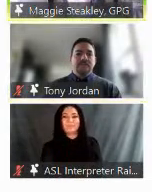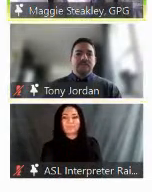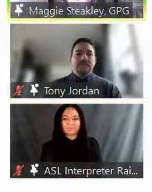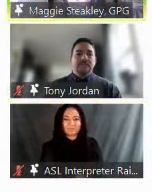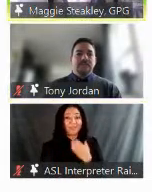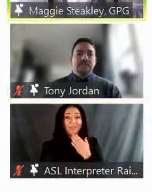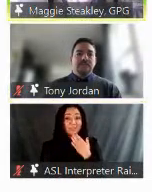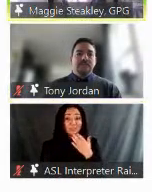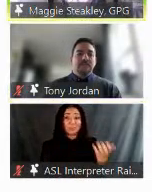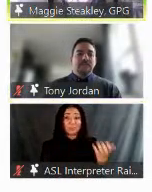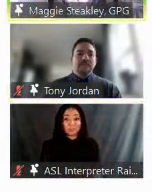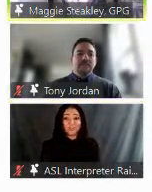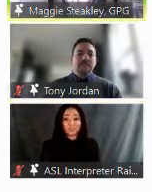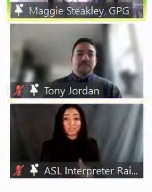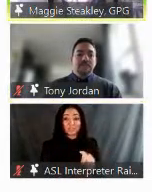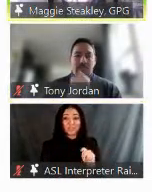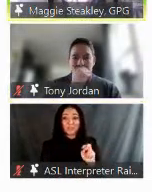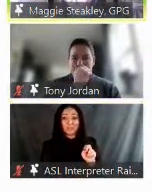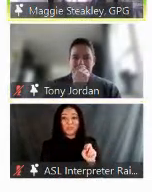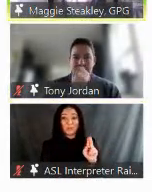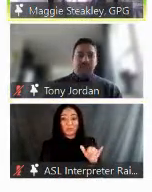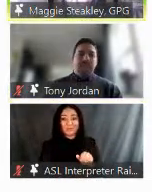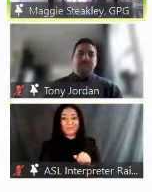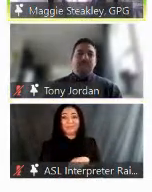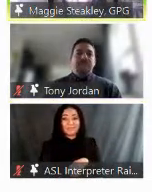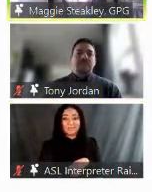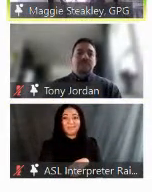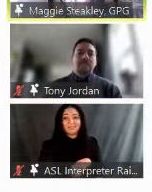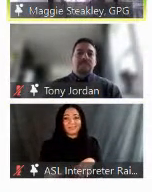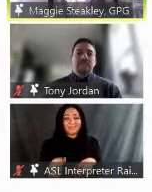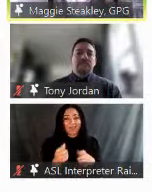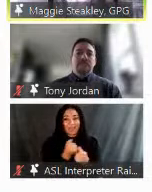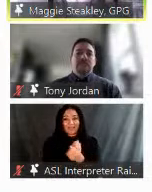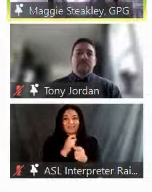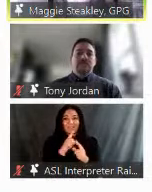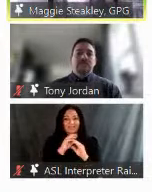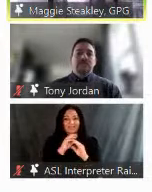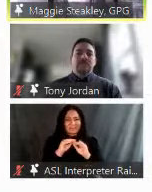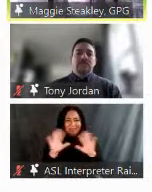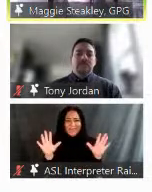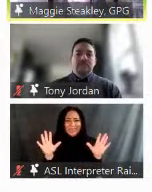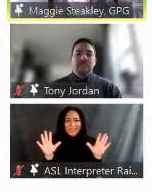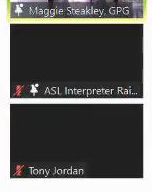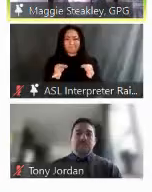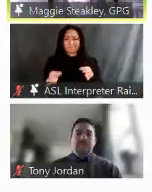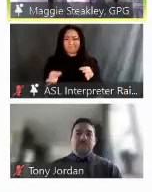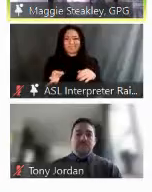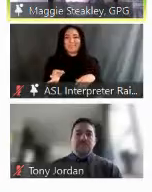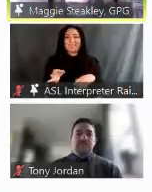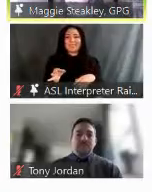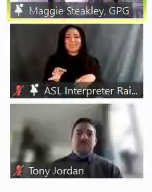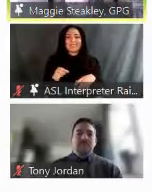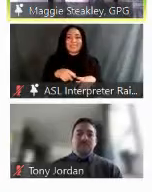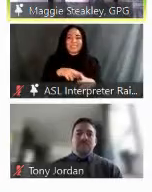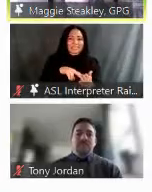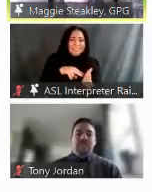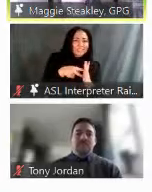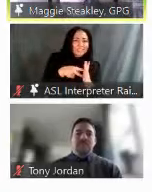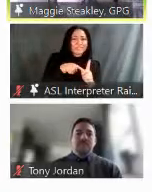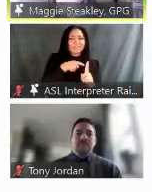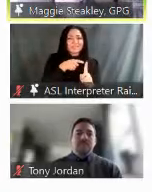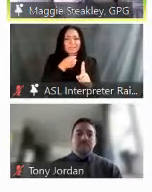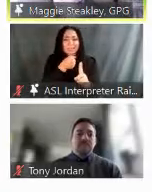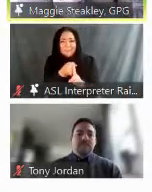Thanks so much, Tony. I really love that very clear frame you gave us. Intentions, impact, outcomes. Really